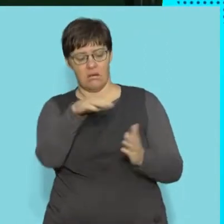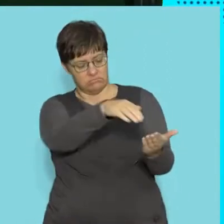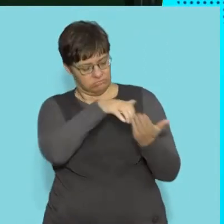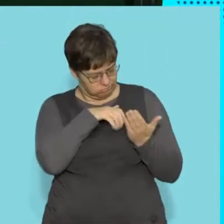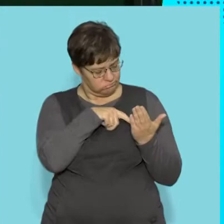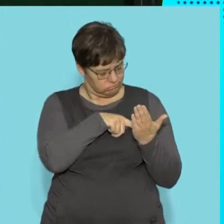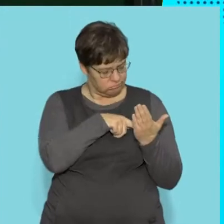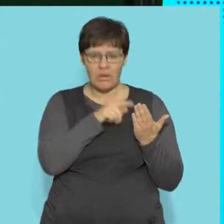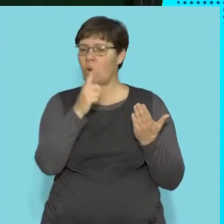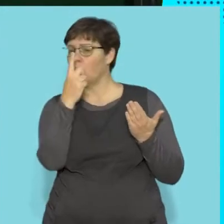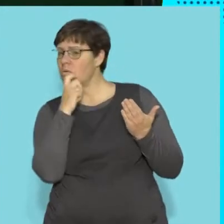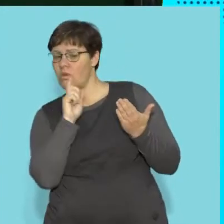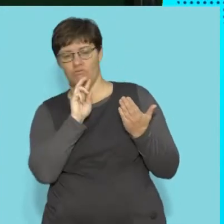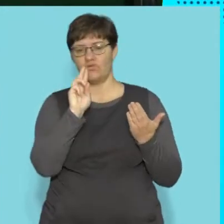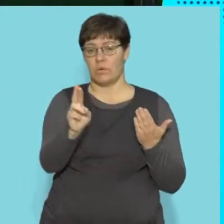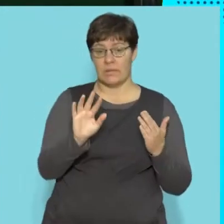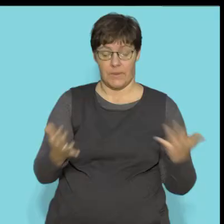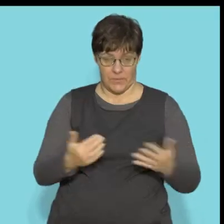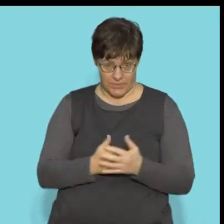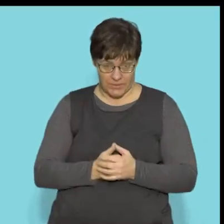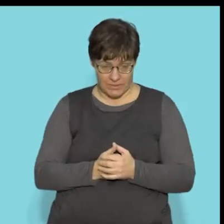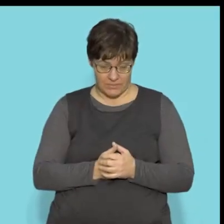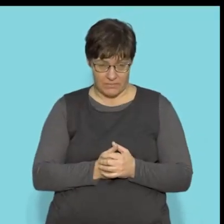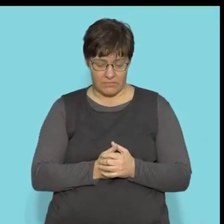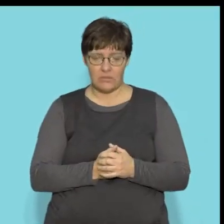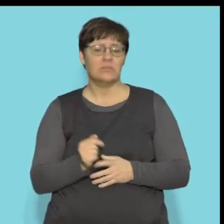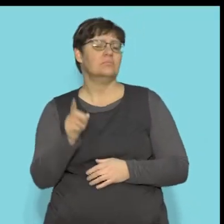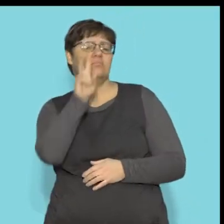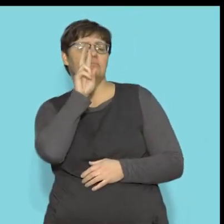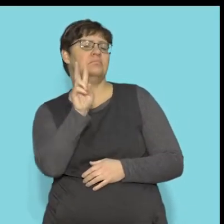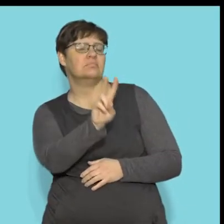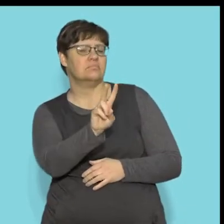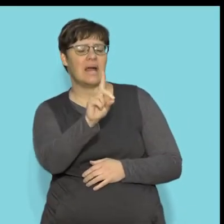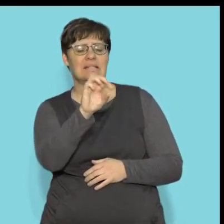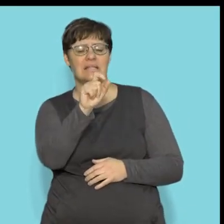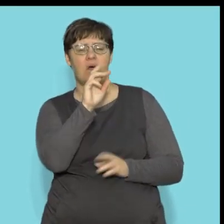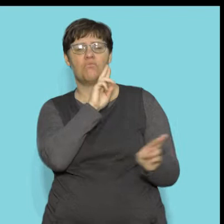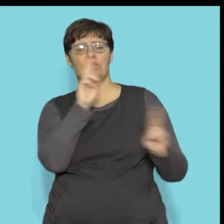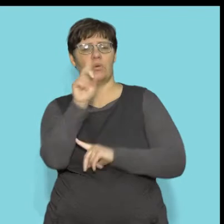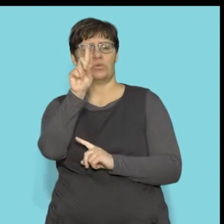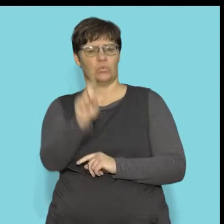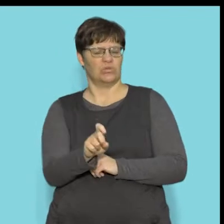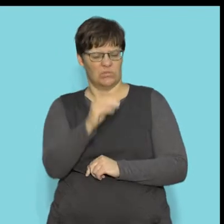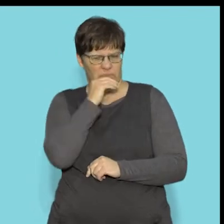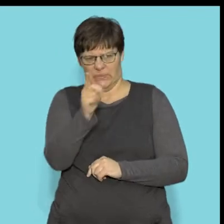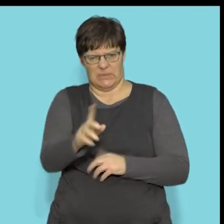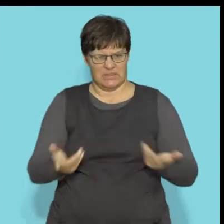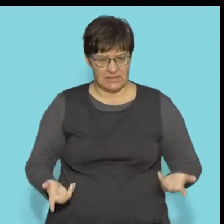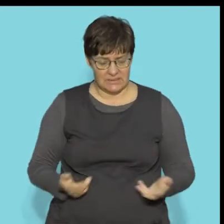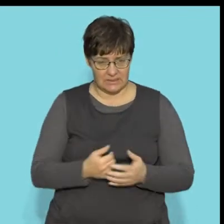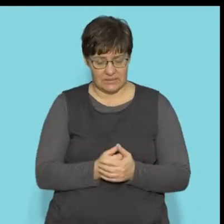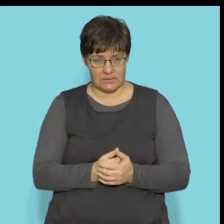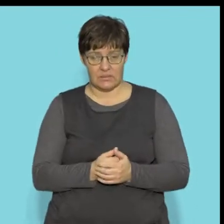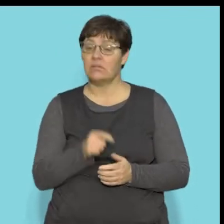questions in this particular section. So let's look at what we mean by the data response question.